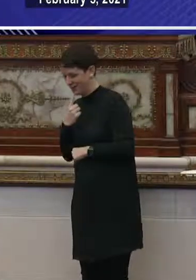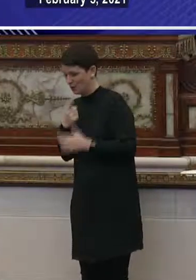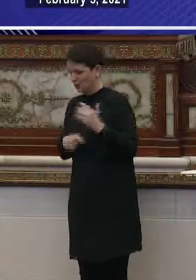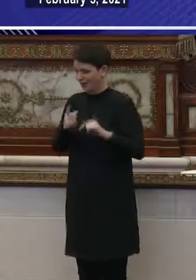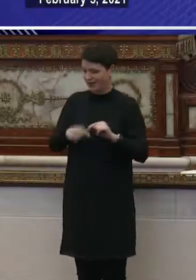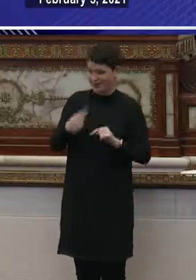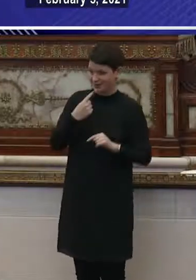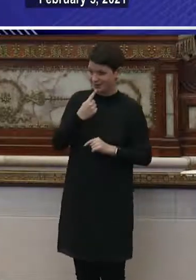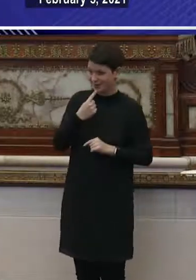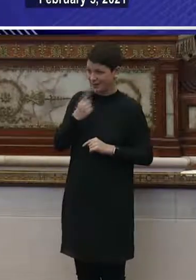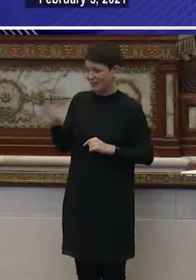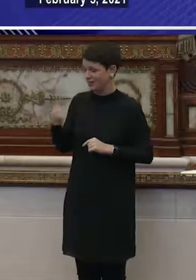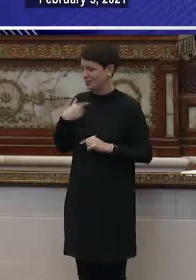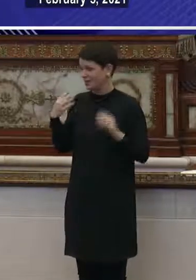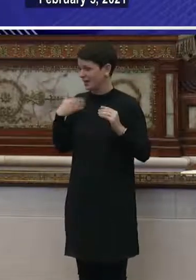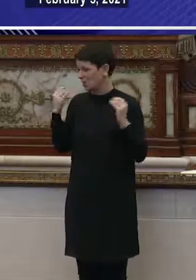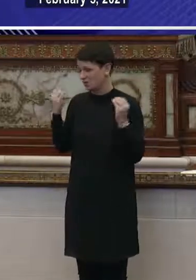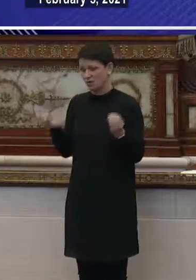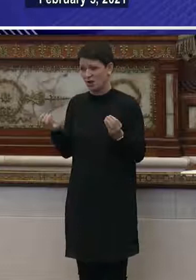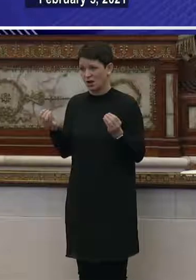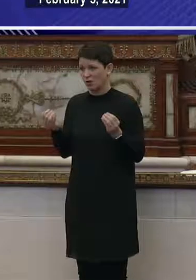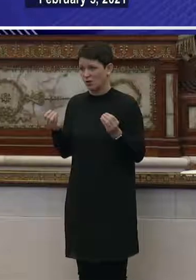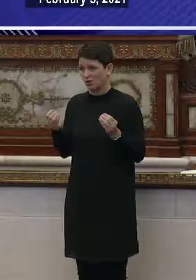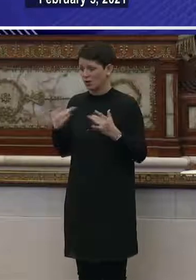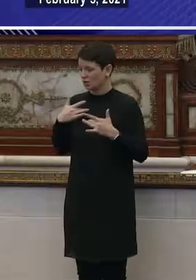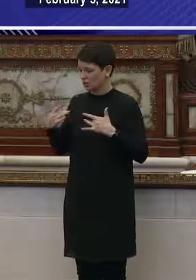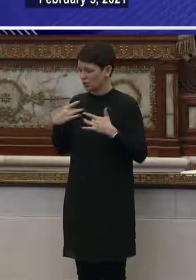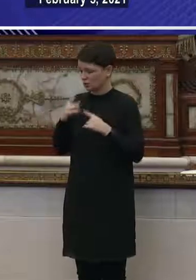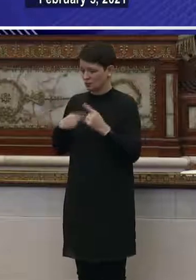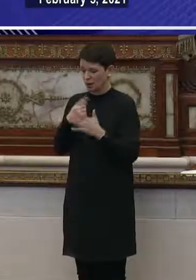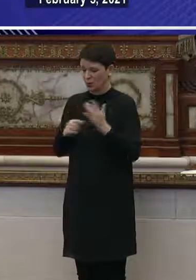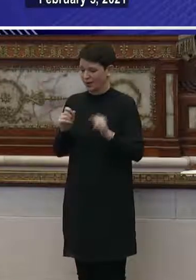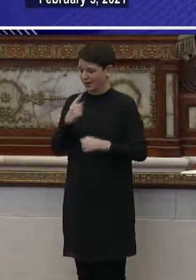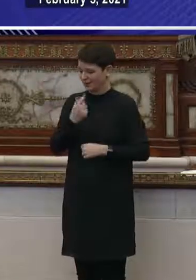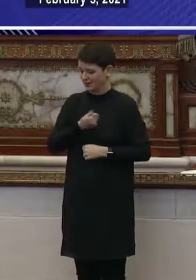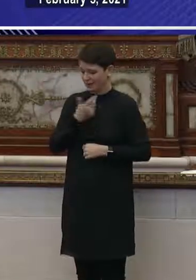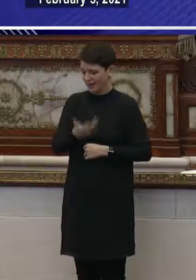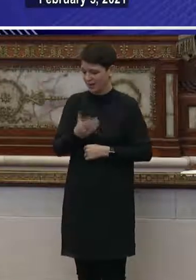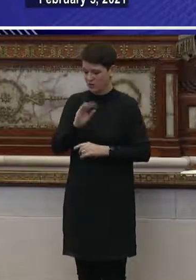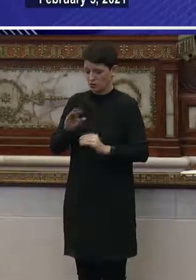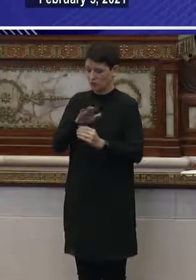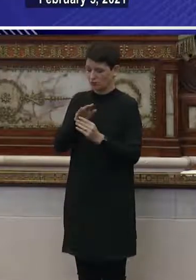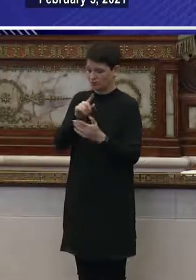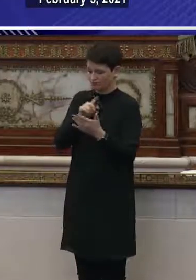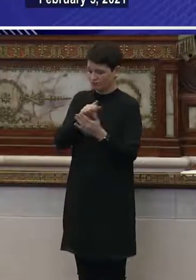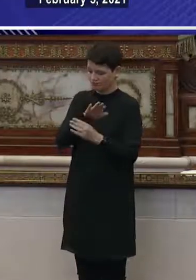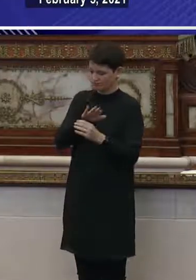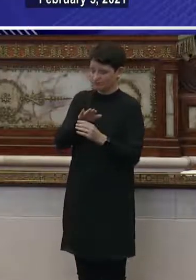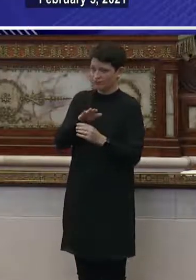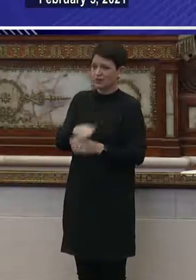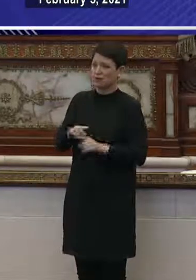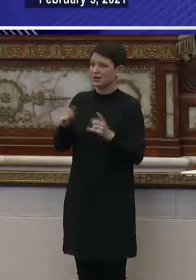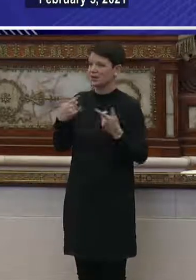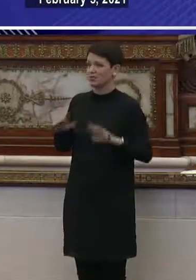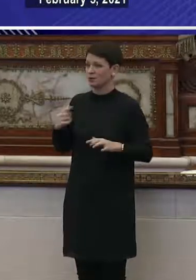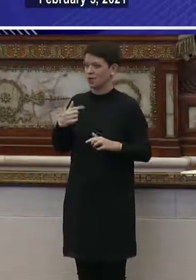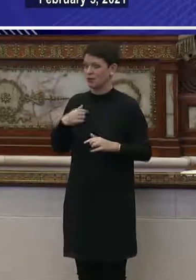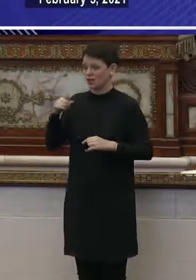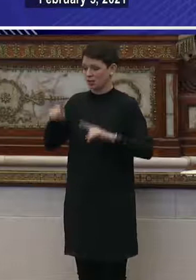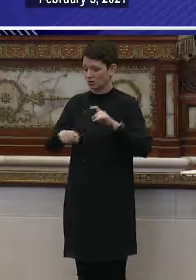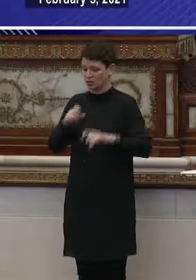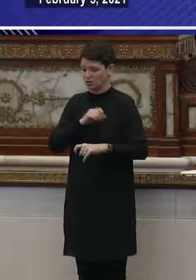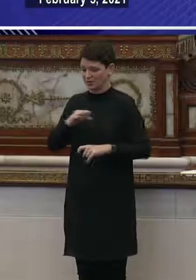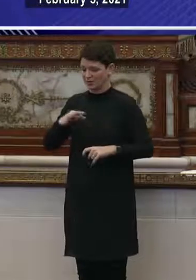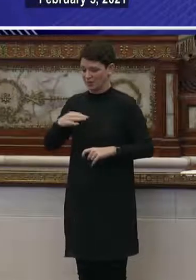say. And he said he had no prohibition on things that I could say. However, He did say he did not want me questioning